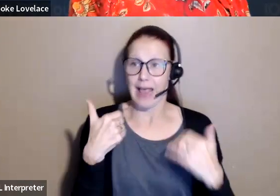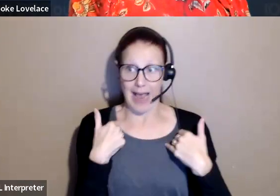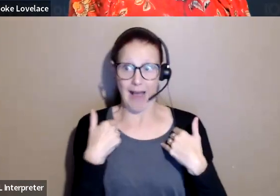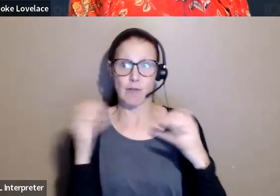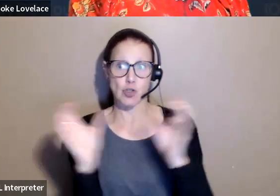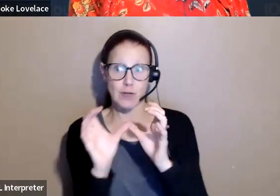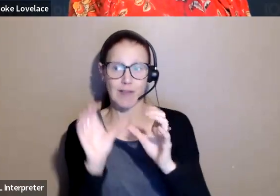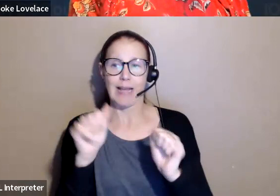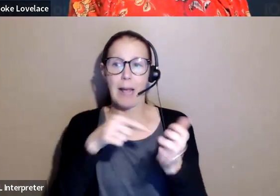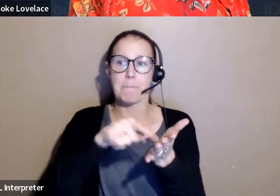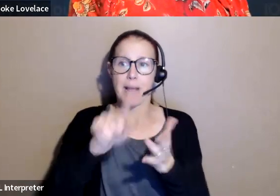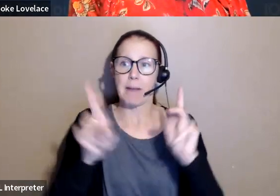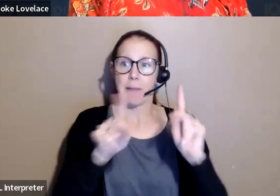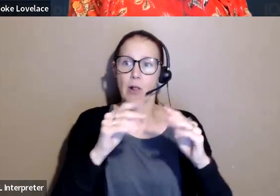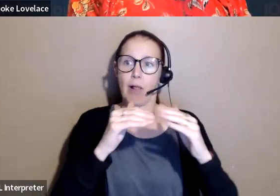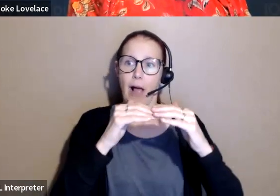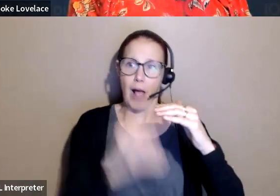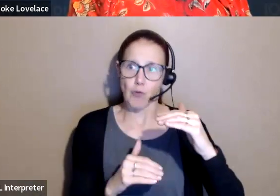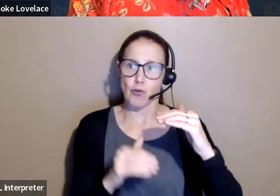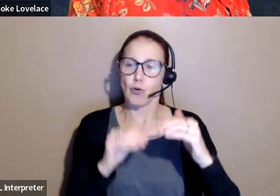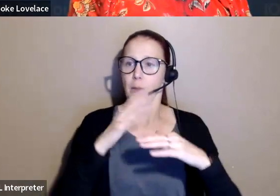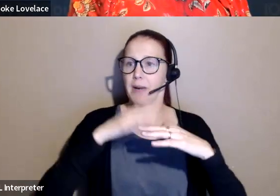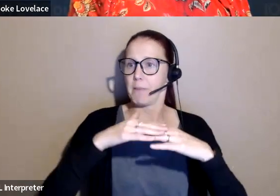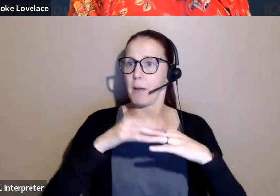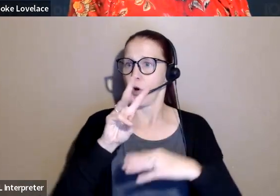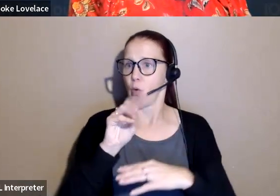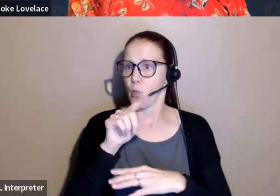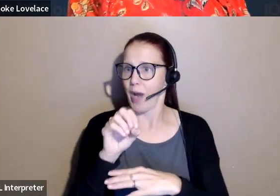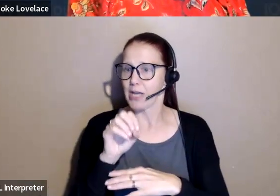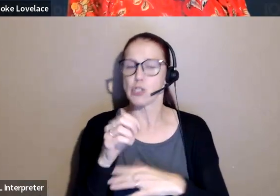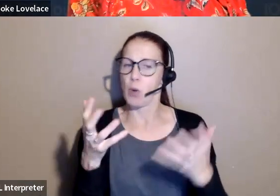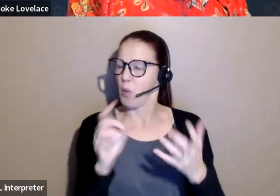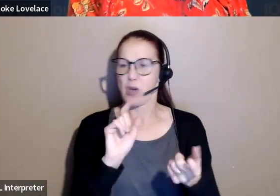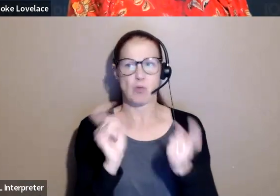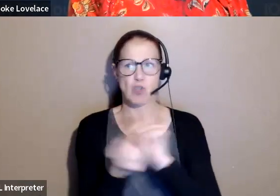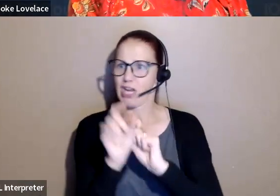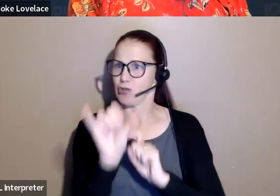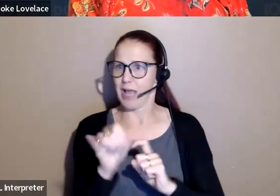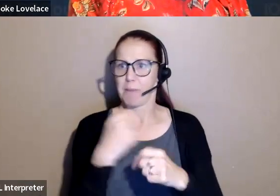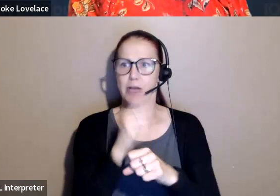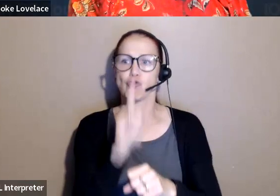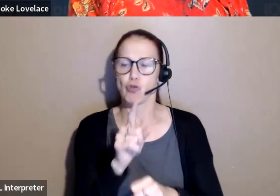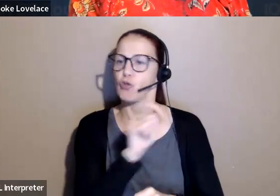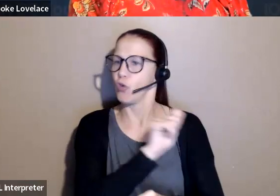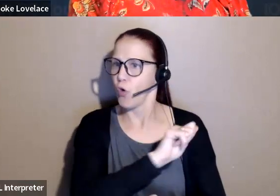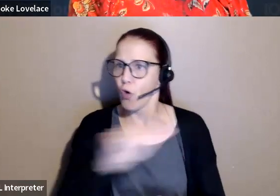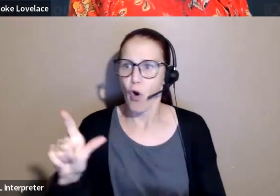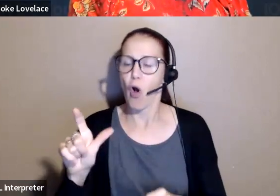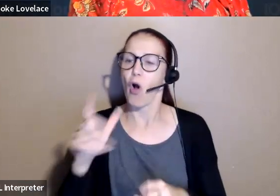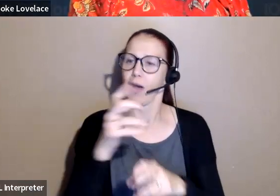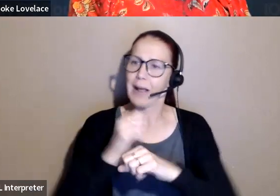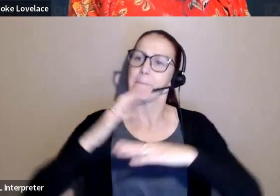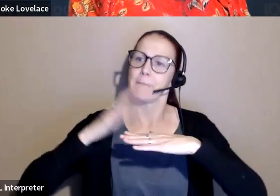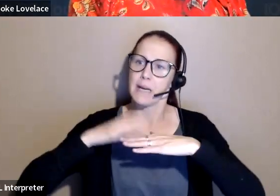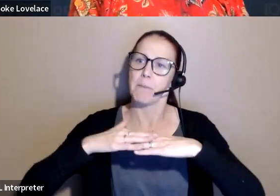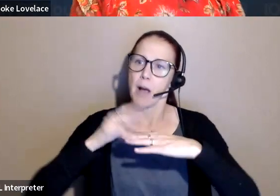pay people under the minimum wage. And so we're looking at correcting that and making sure that everybody is getting at least minimum